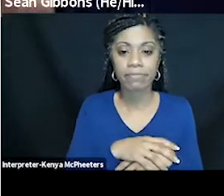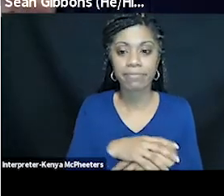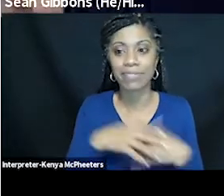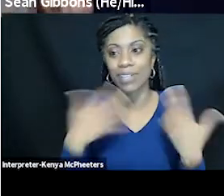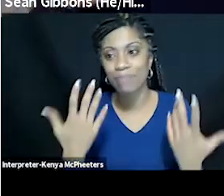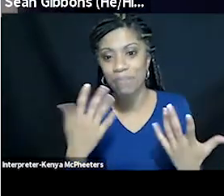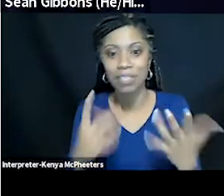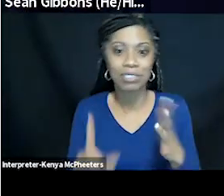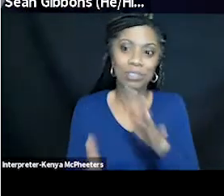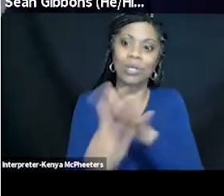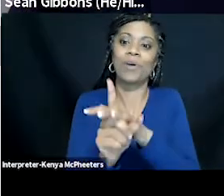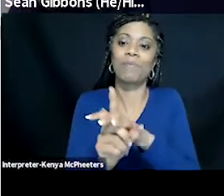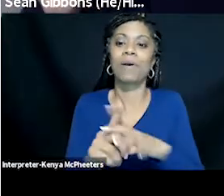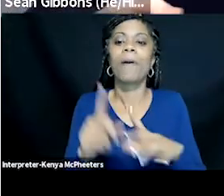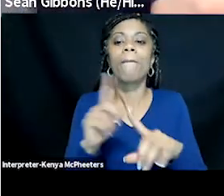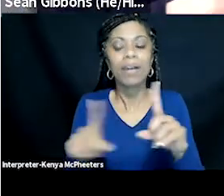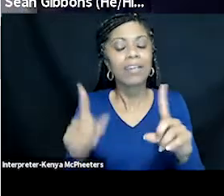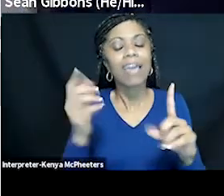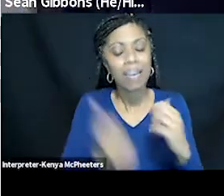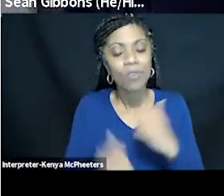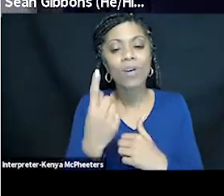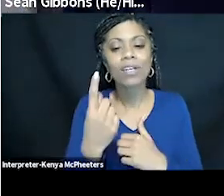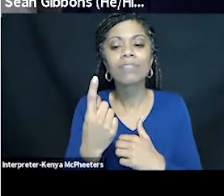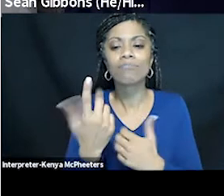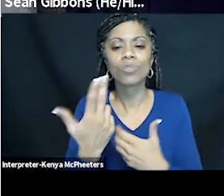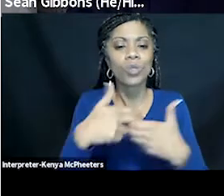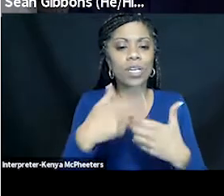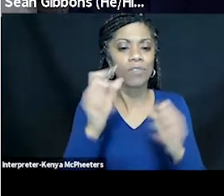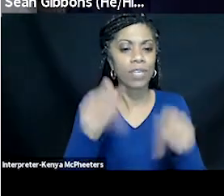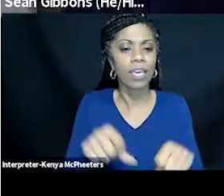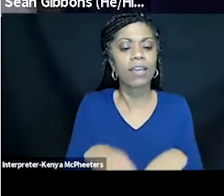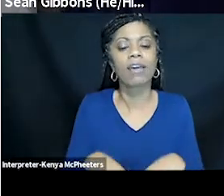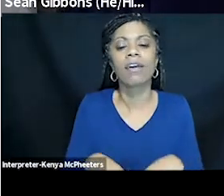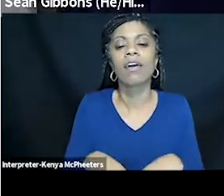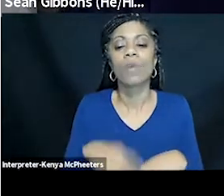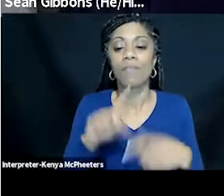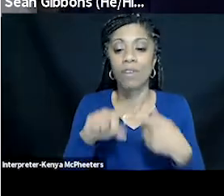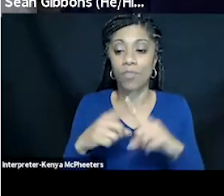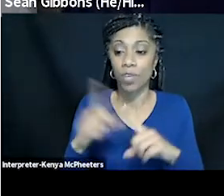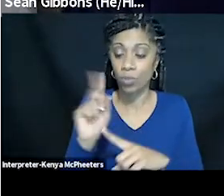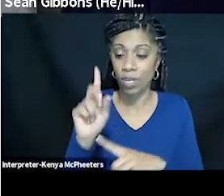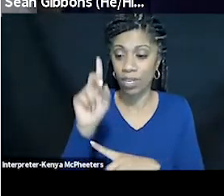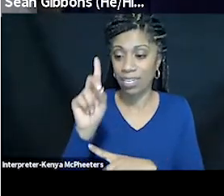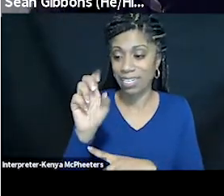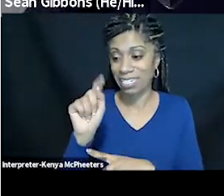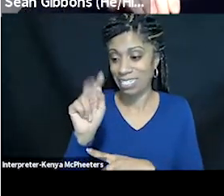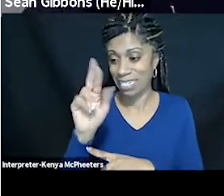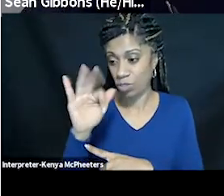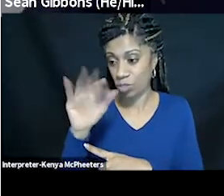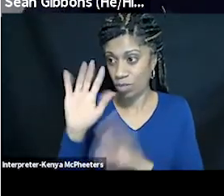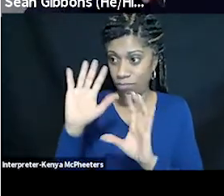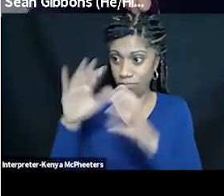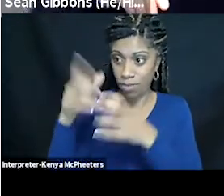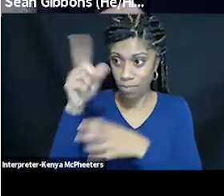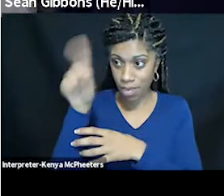up if they're in your backyard, but everybody is welcome. So coming up just next week, we'll have our friends in Detroit gathering to talk a little bit more about the work